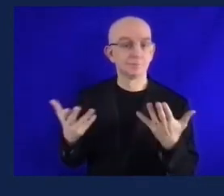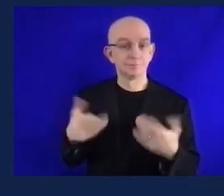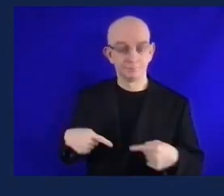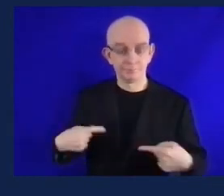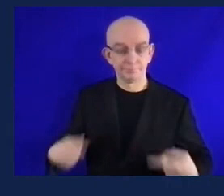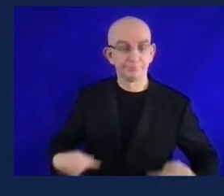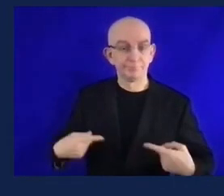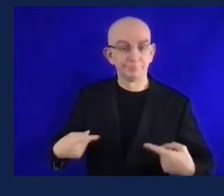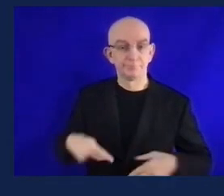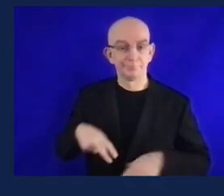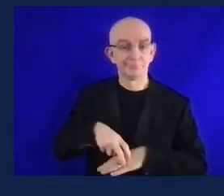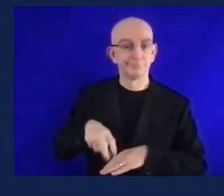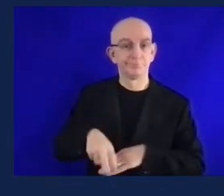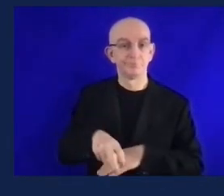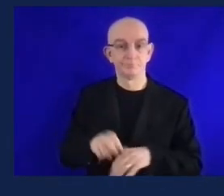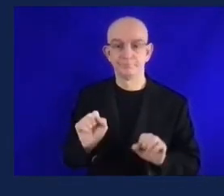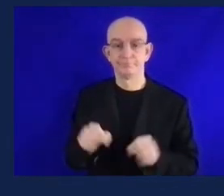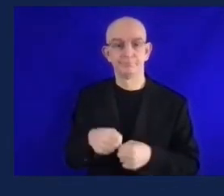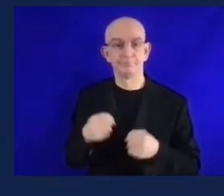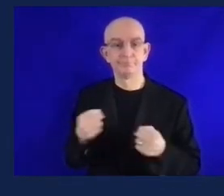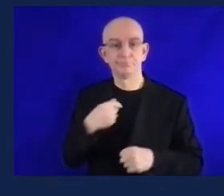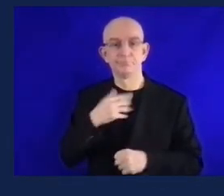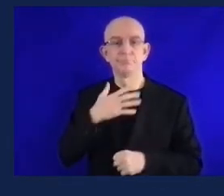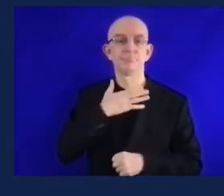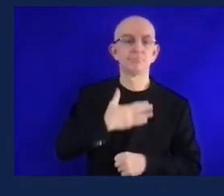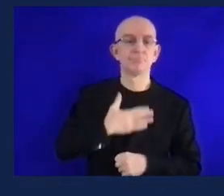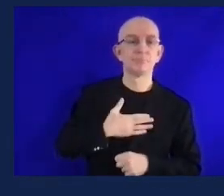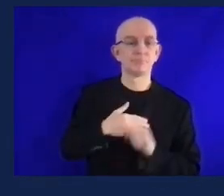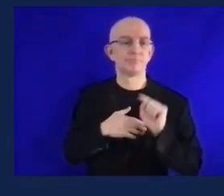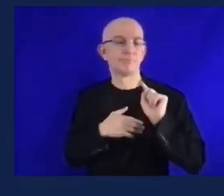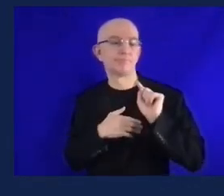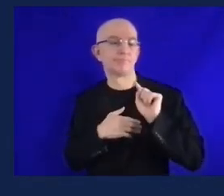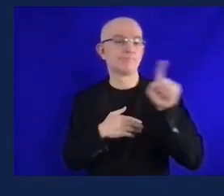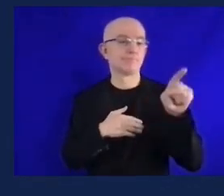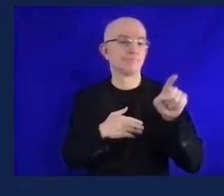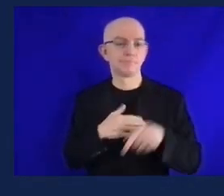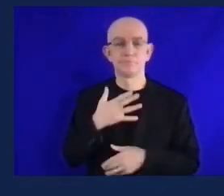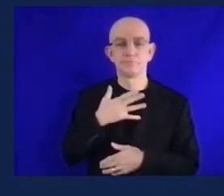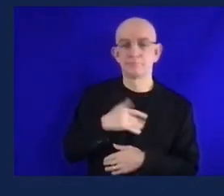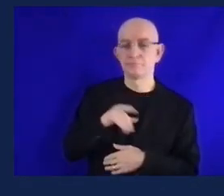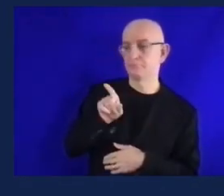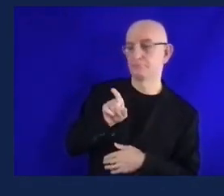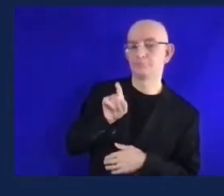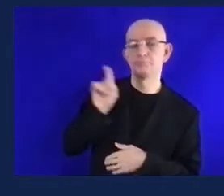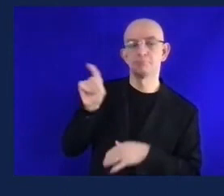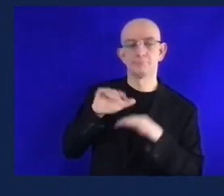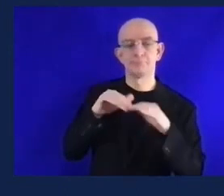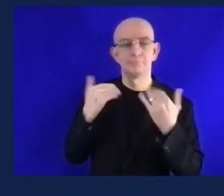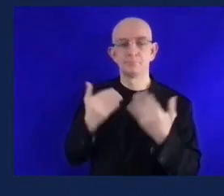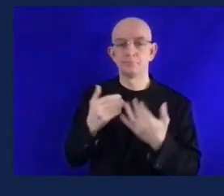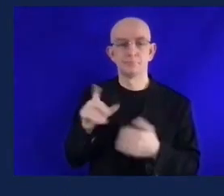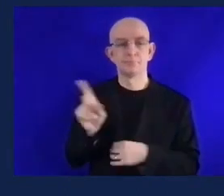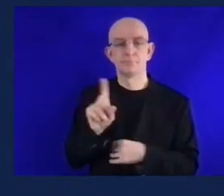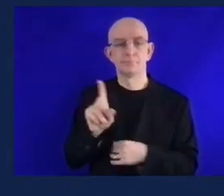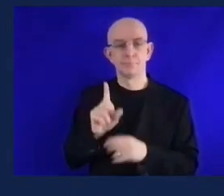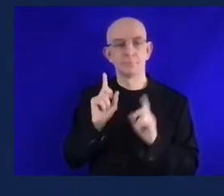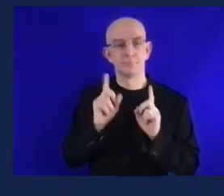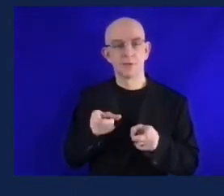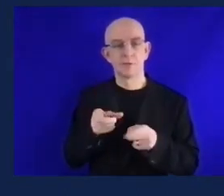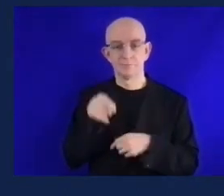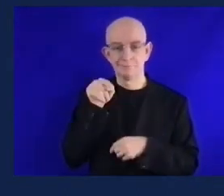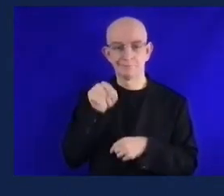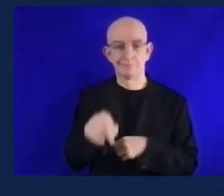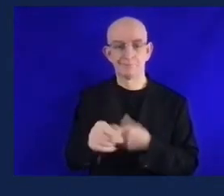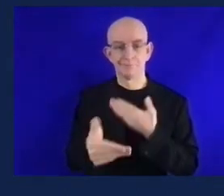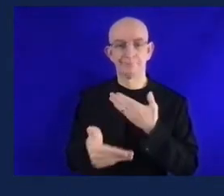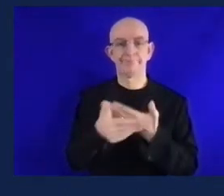the pitch. And as I say, they often do not have possibility to choose the location where they